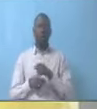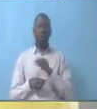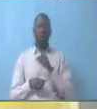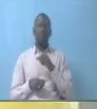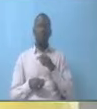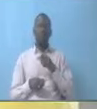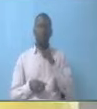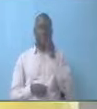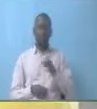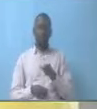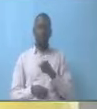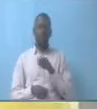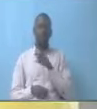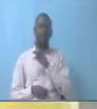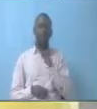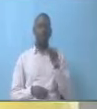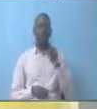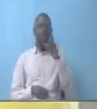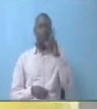estate agent.